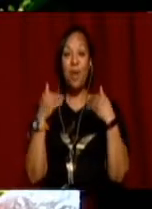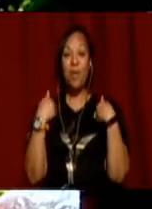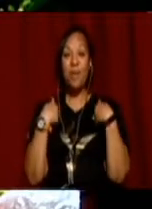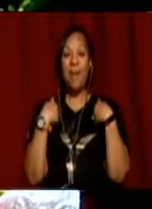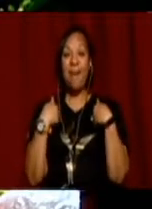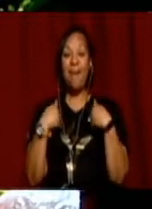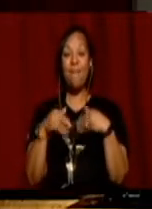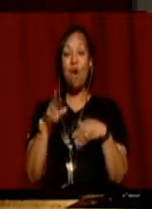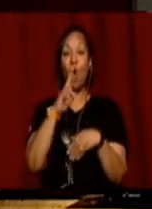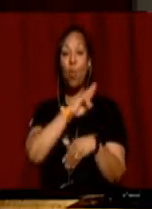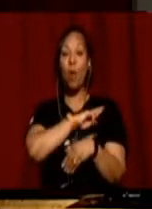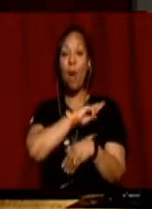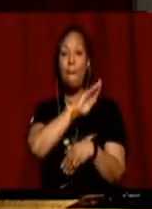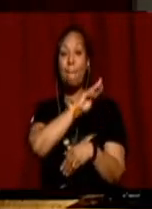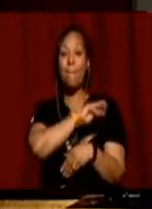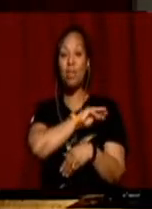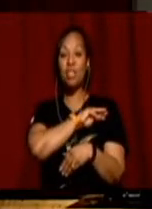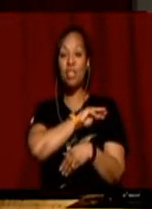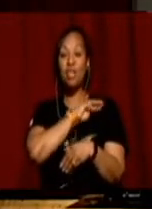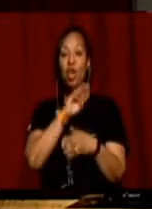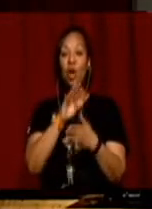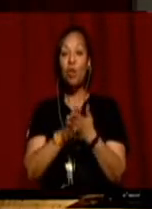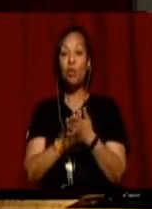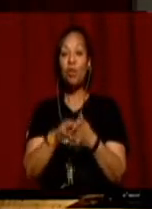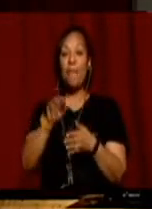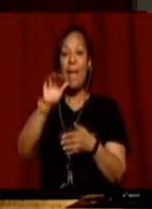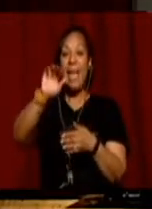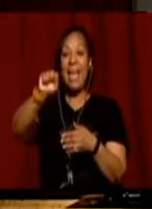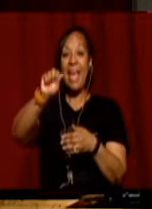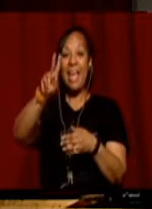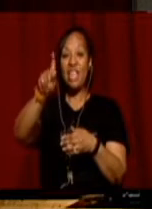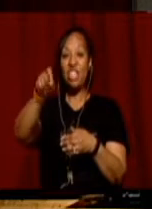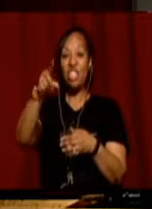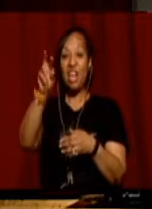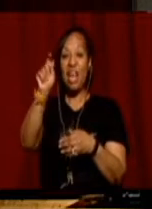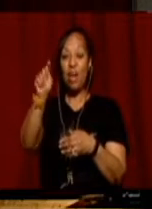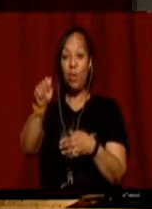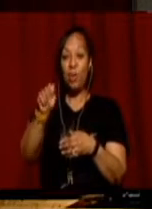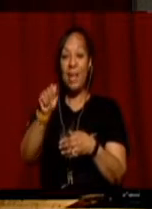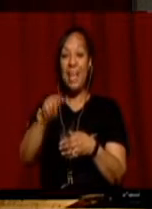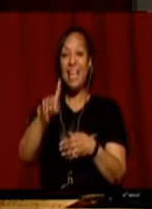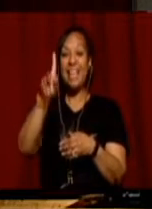Rod Martin, who is from Agile Technologies, and they